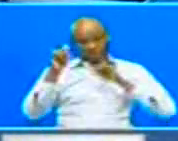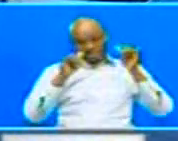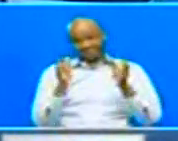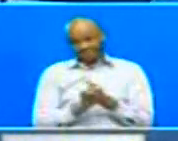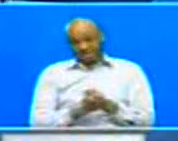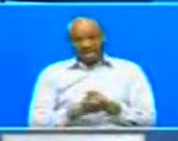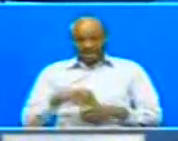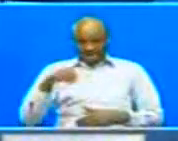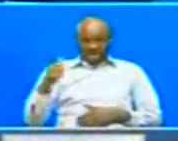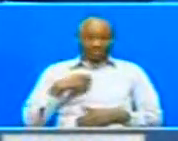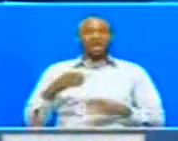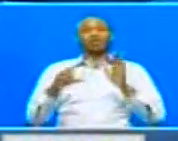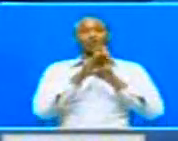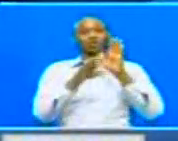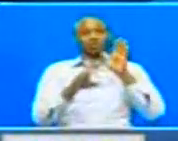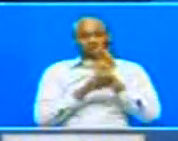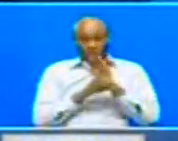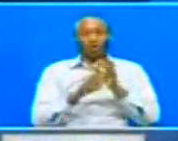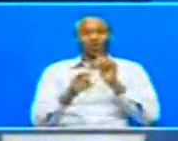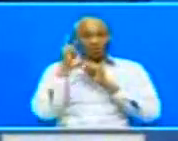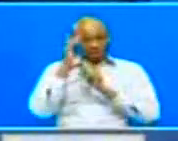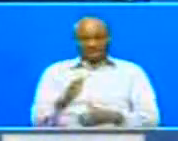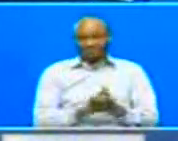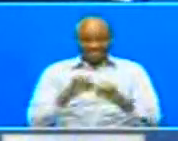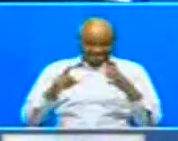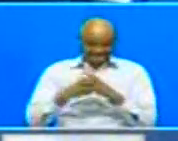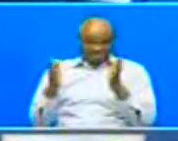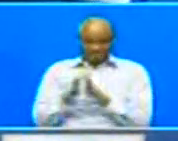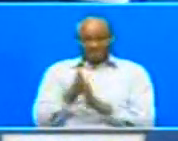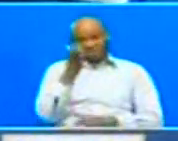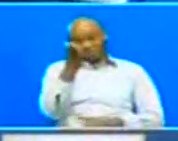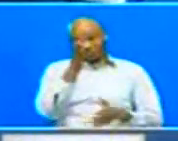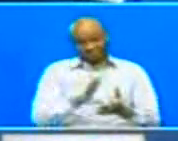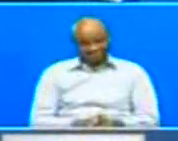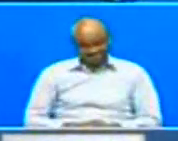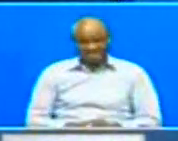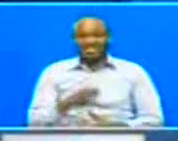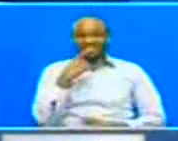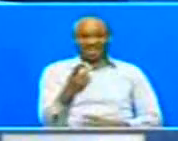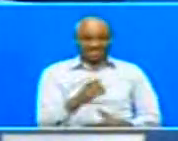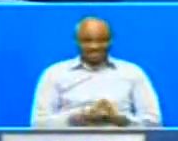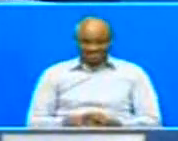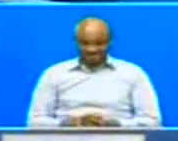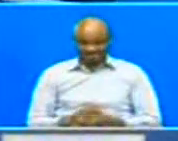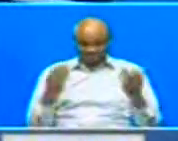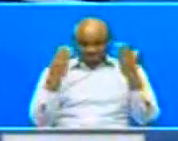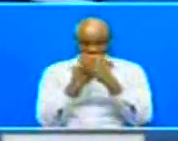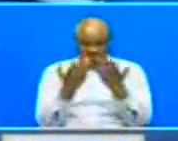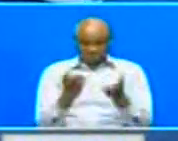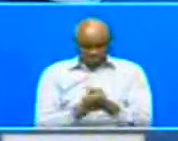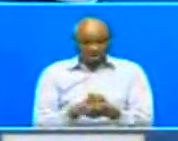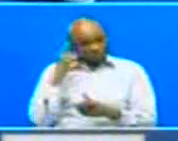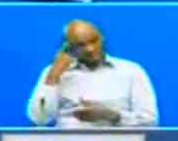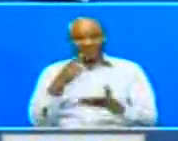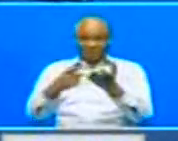Ekuru Aukot, who's a constitutional lawyer. So let's start with you, Mheshimiwa. Make a case for us, if you will, tonight for